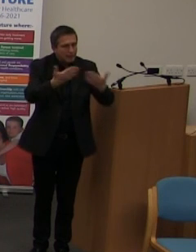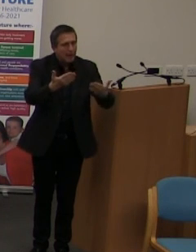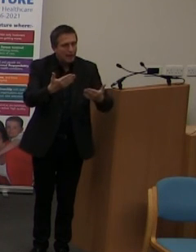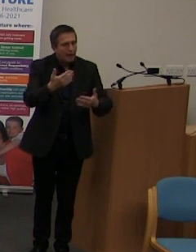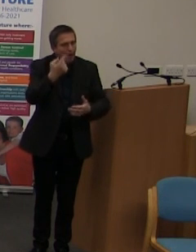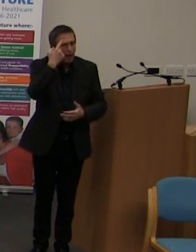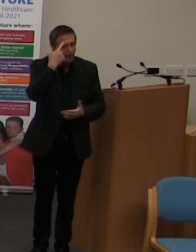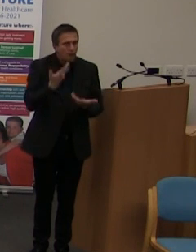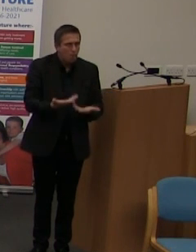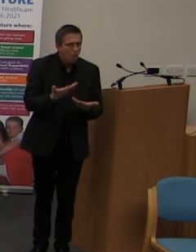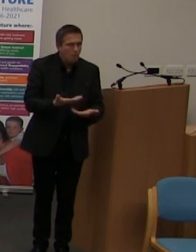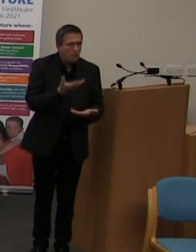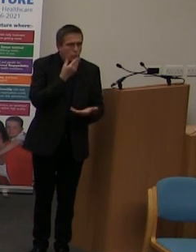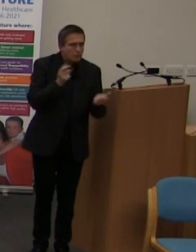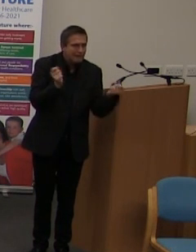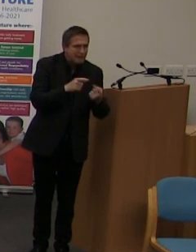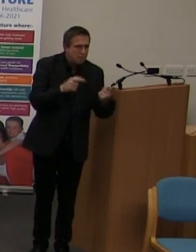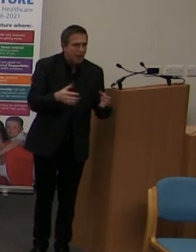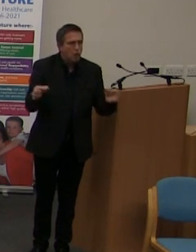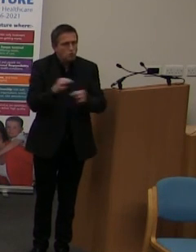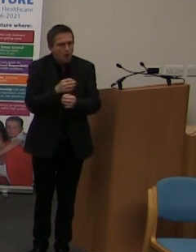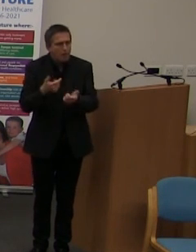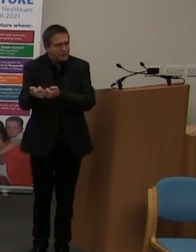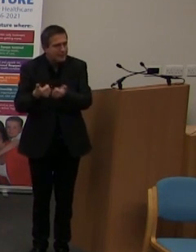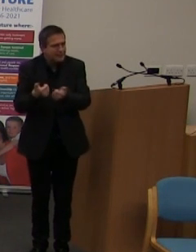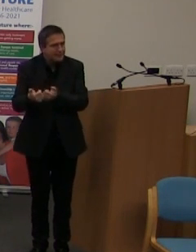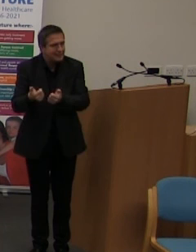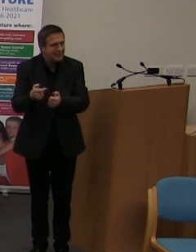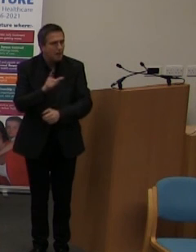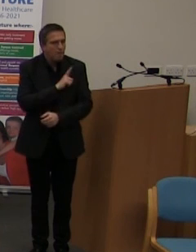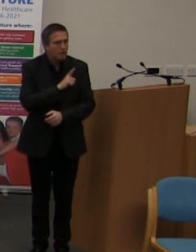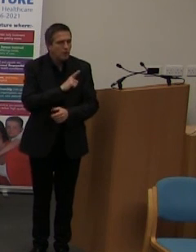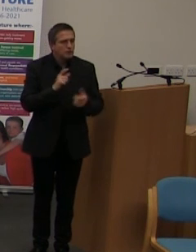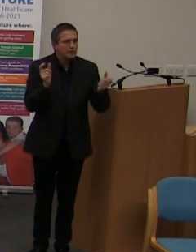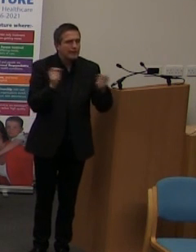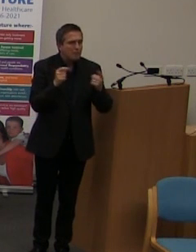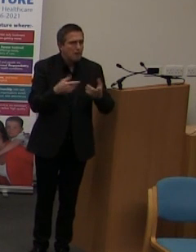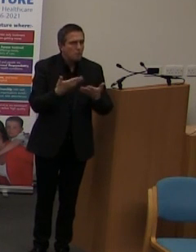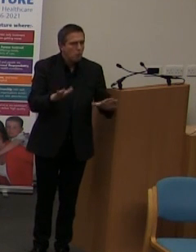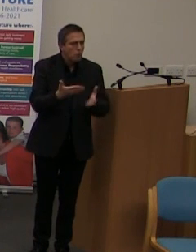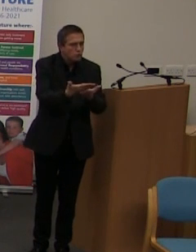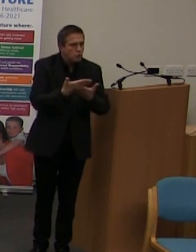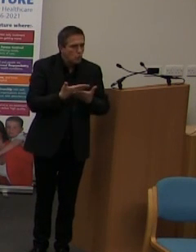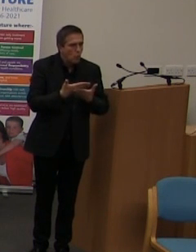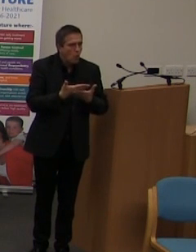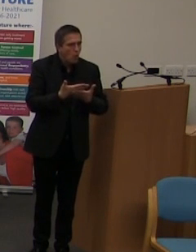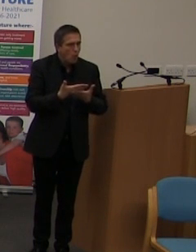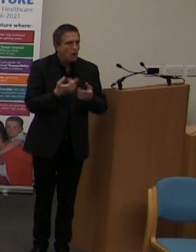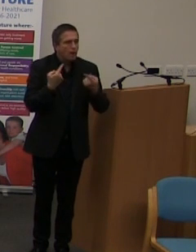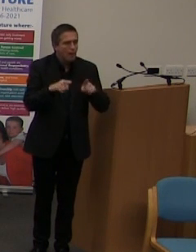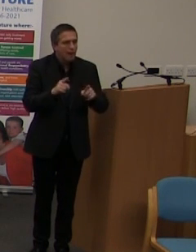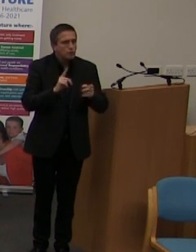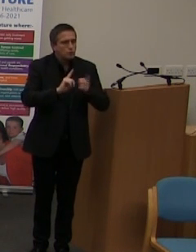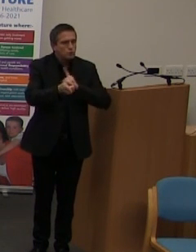we're focusing on rather than text messages, because it allows a better, it allows better security and it allows a better two-way